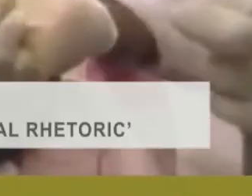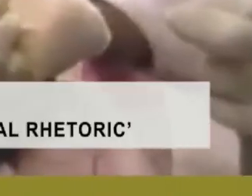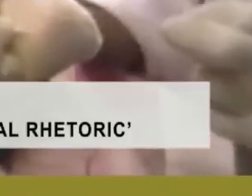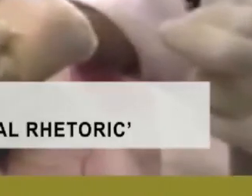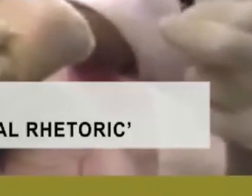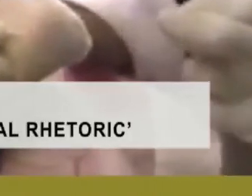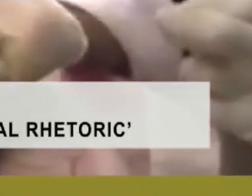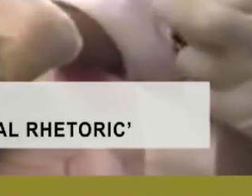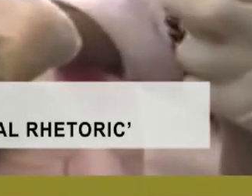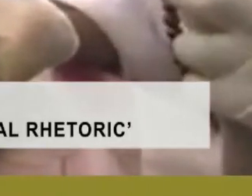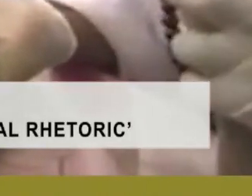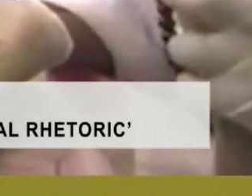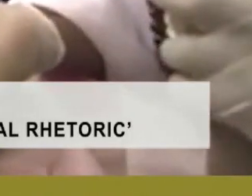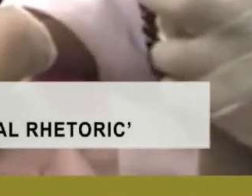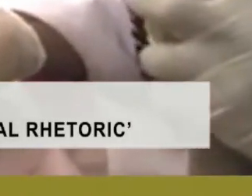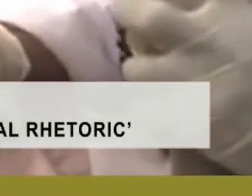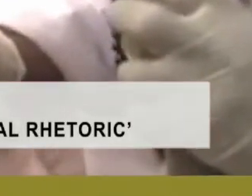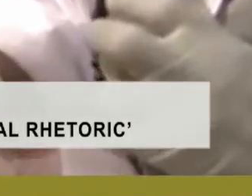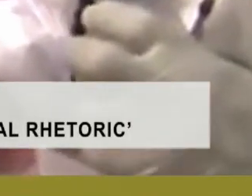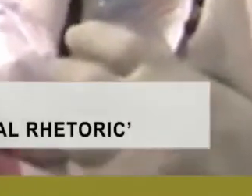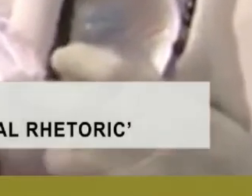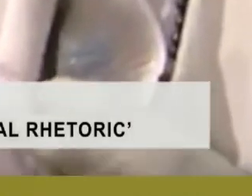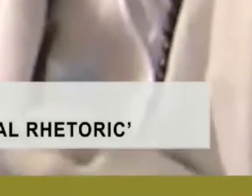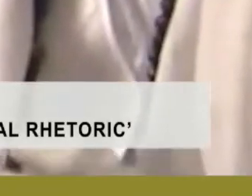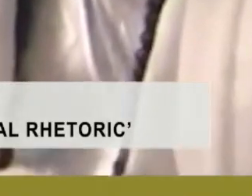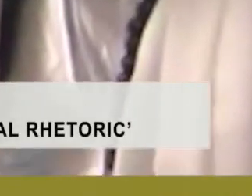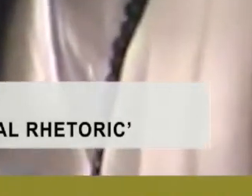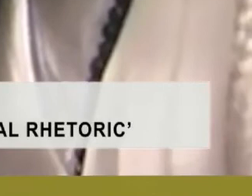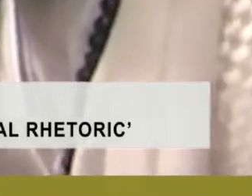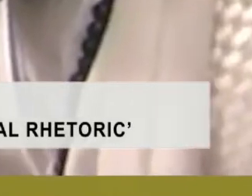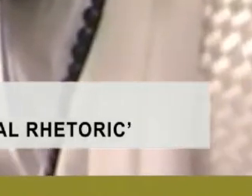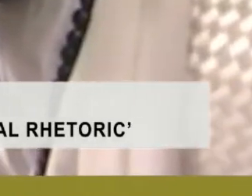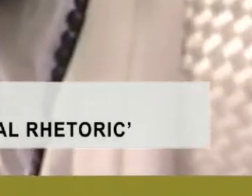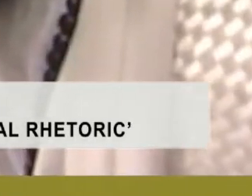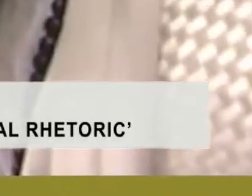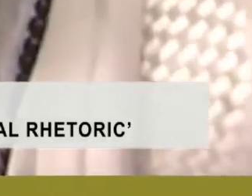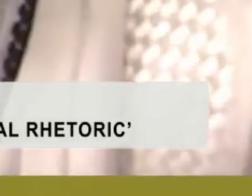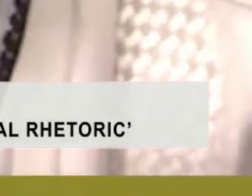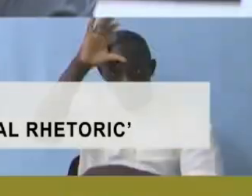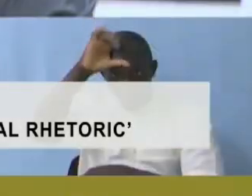MRC because they realized that the president's treatment was